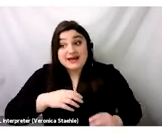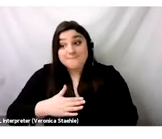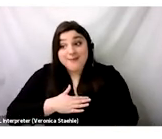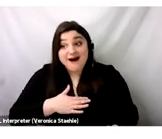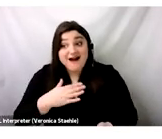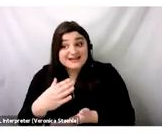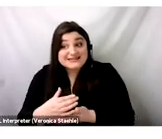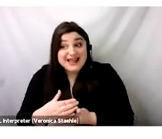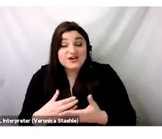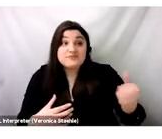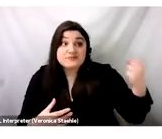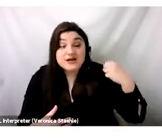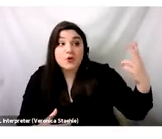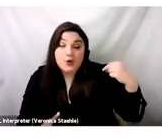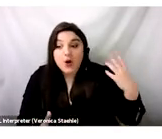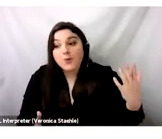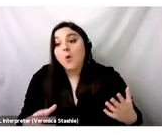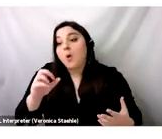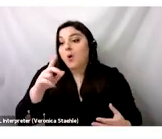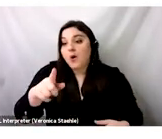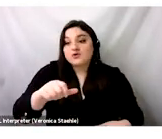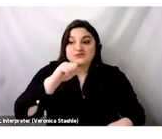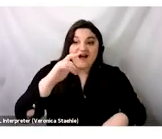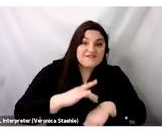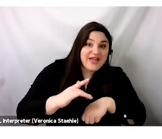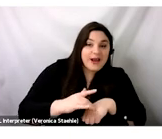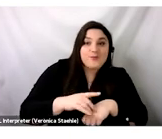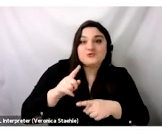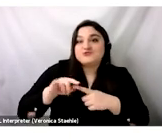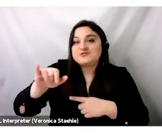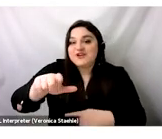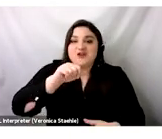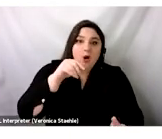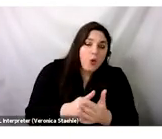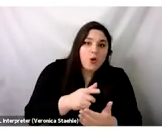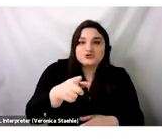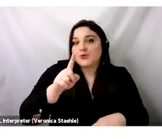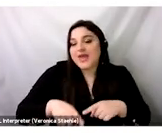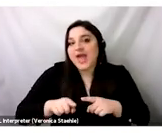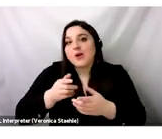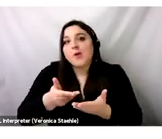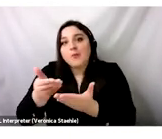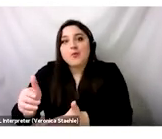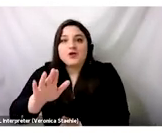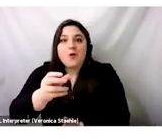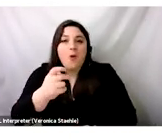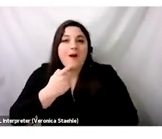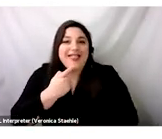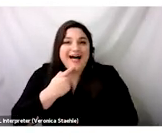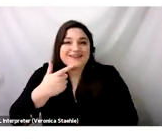glass container. If that's not available to you, if you don't have the time, the energy, the capacity, then I would